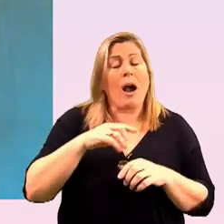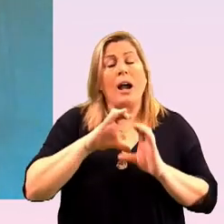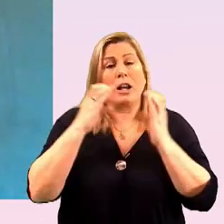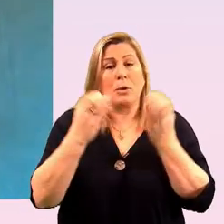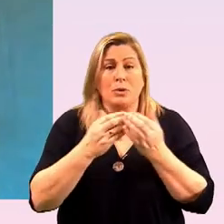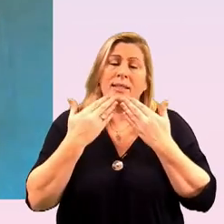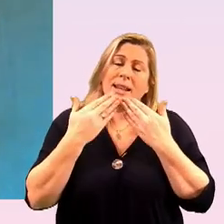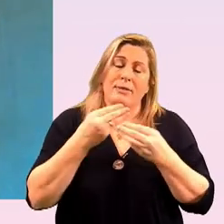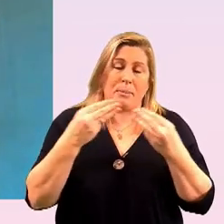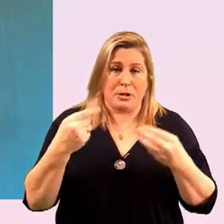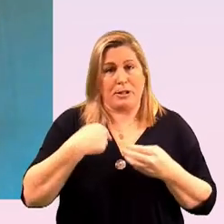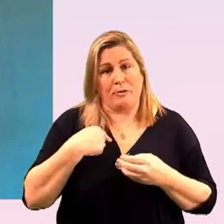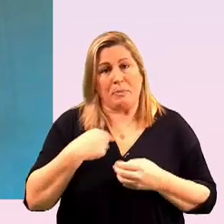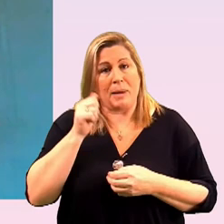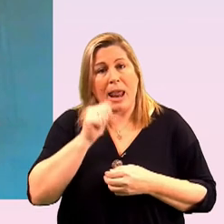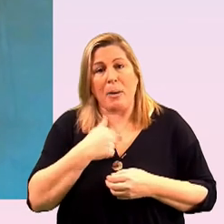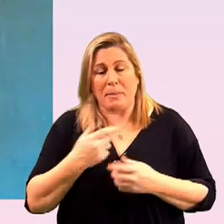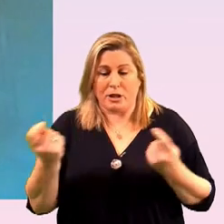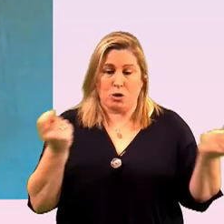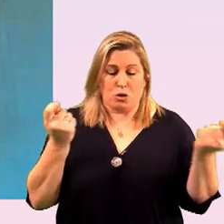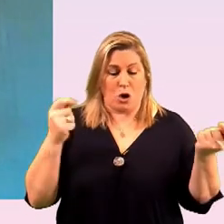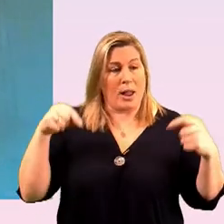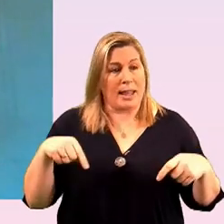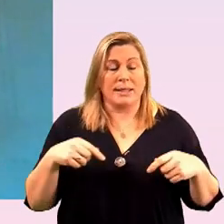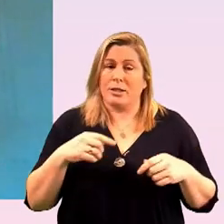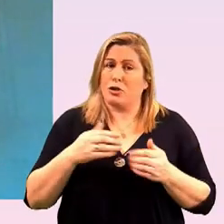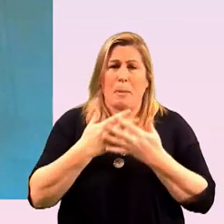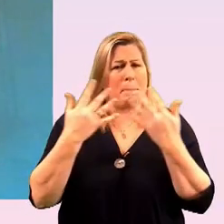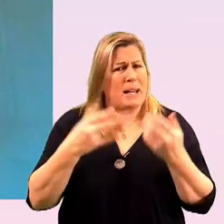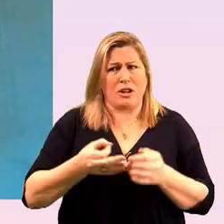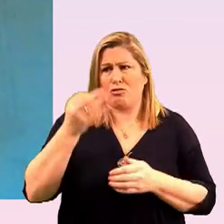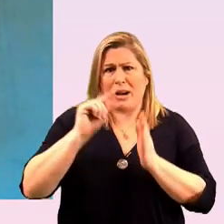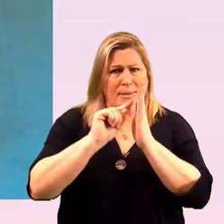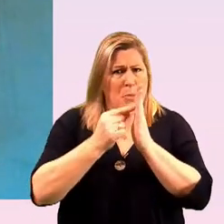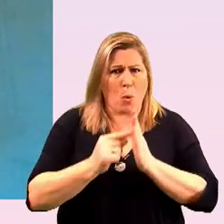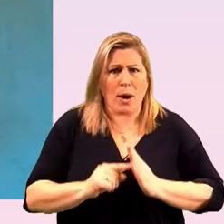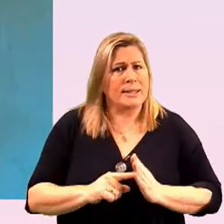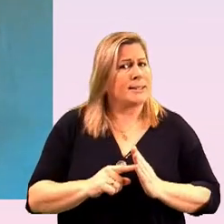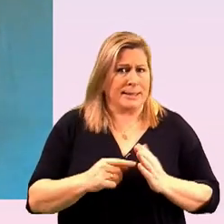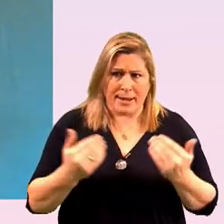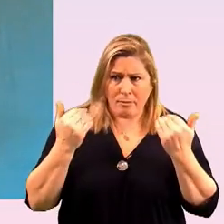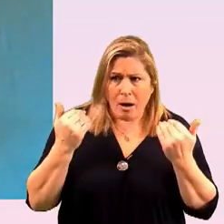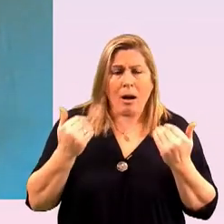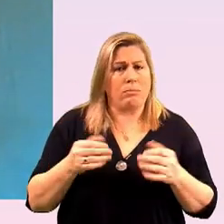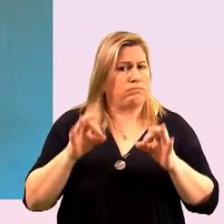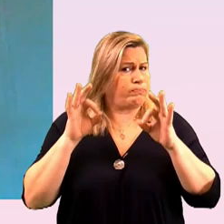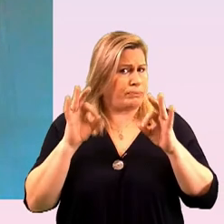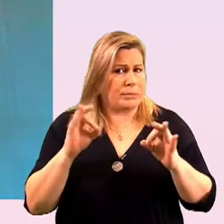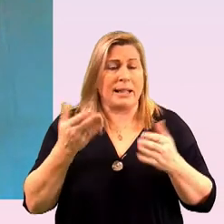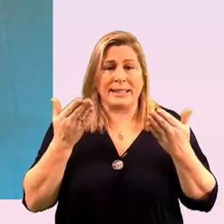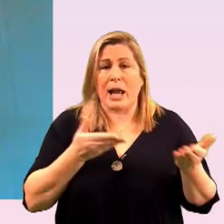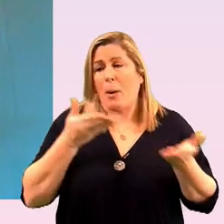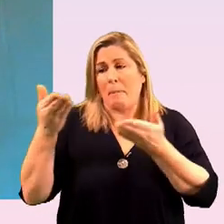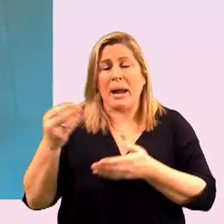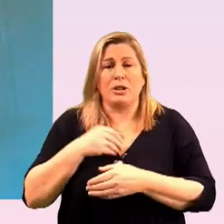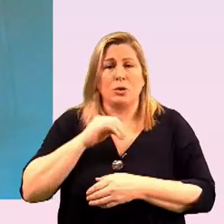giving me an opportunity to chair this. So many great points have come about. Throw it back to Jamie and Dublin Pride for